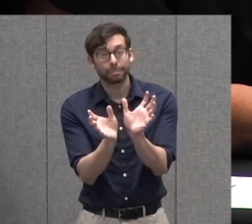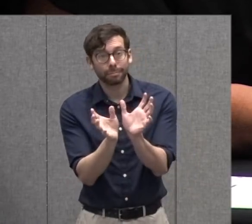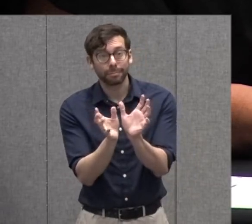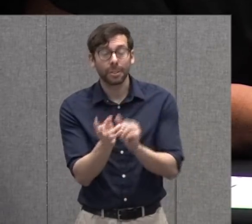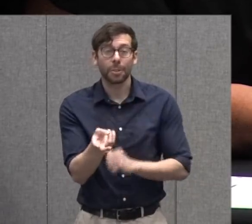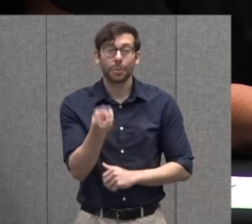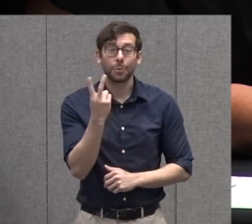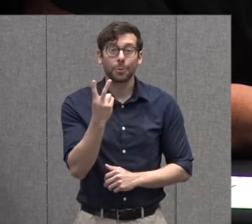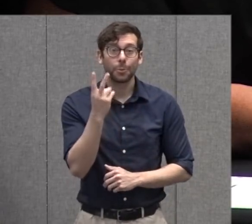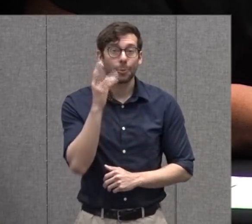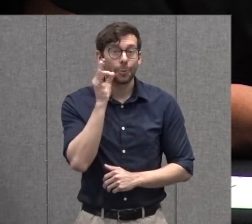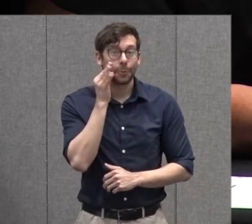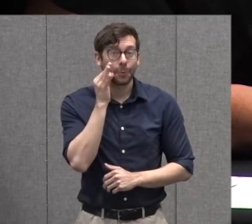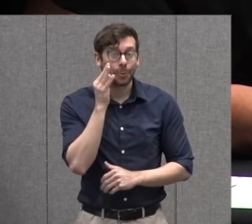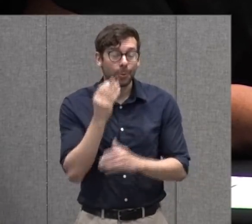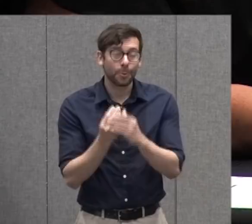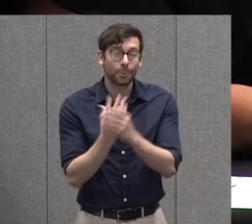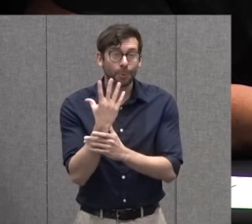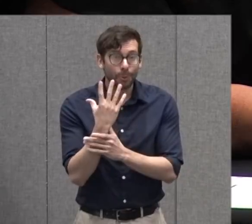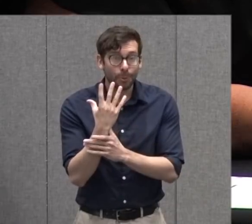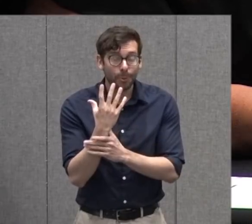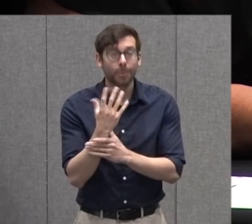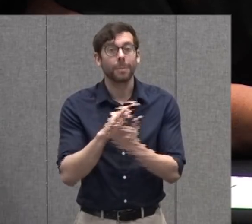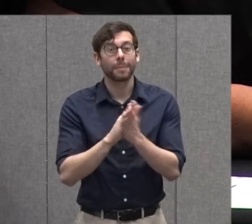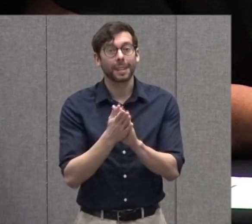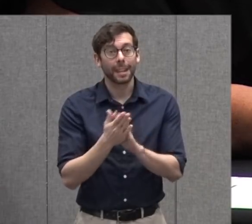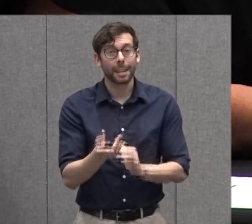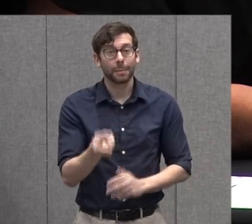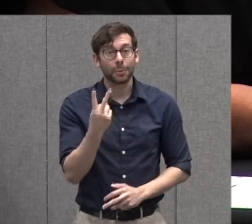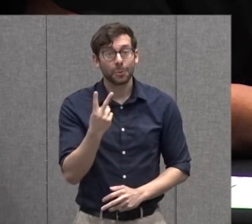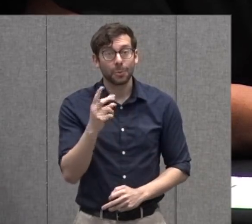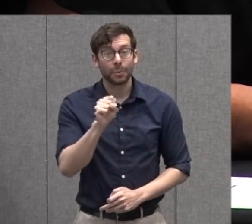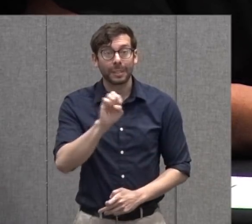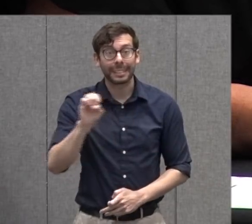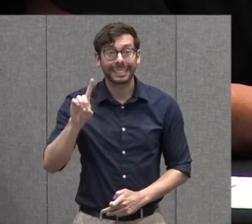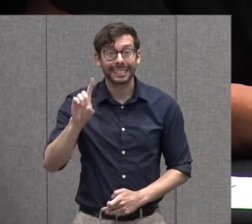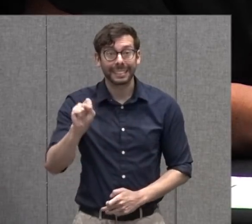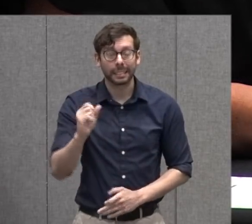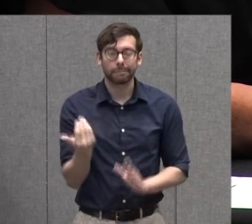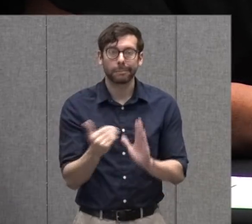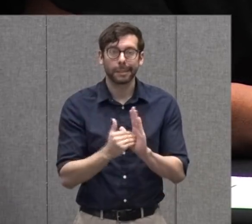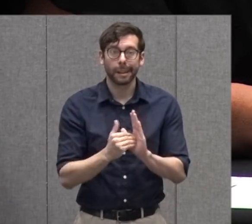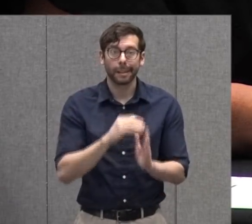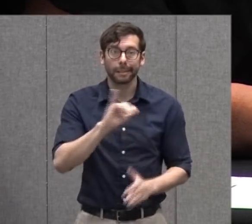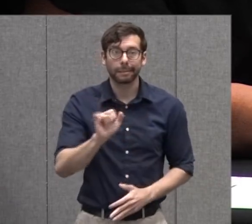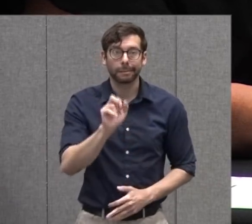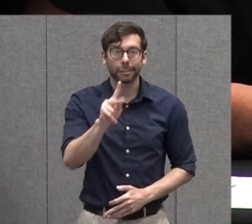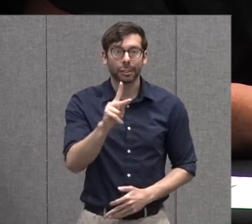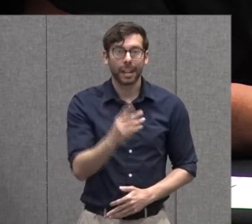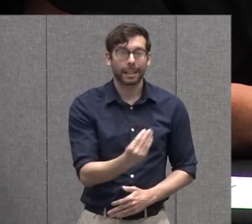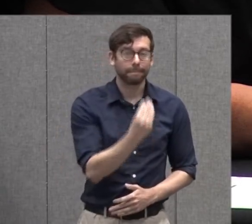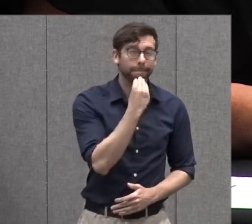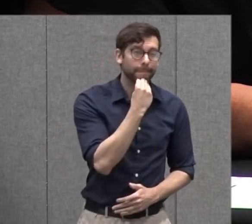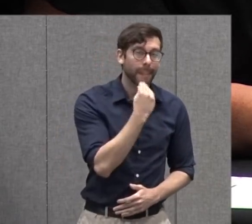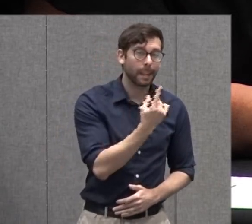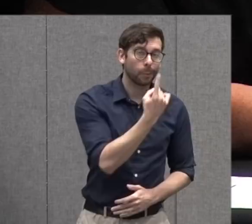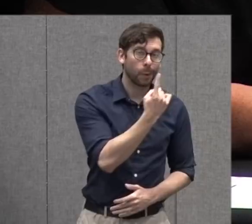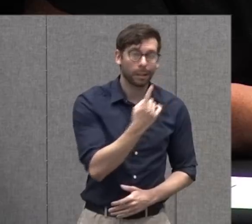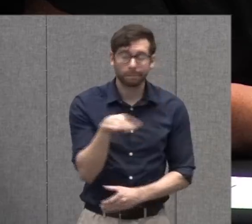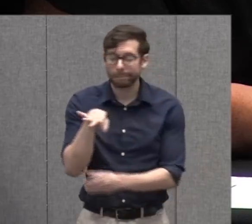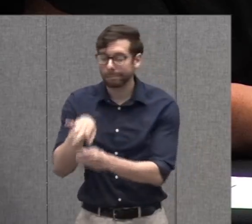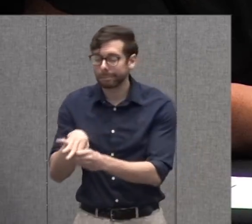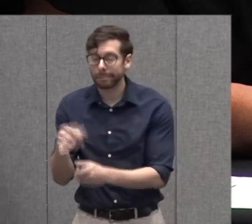2 seeds were made. And again, Jack ate 1 and buried 1. The next year, the flowers